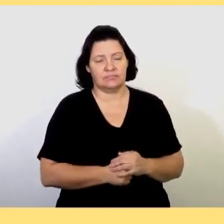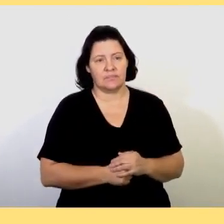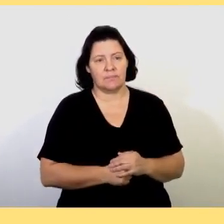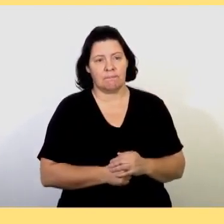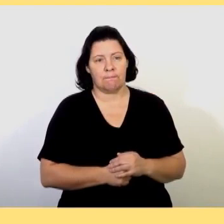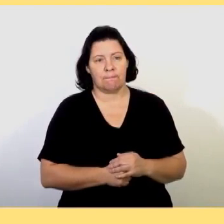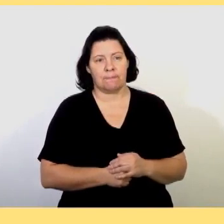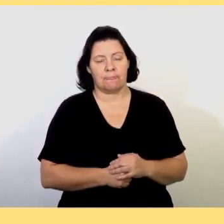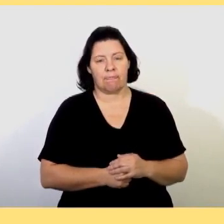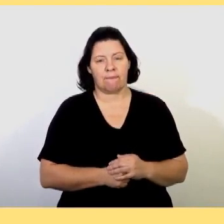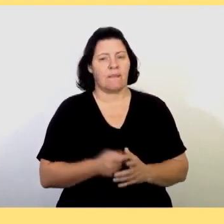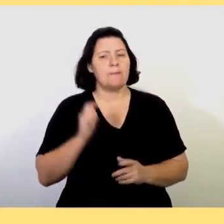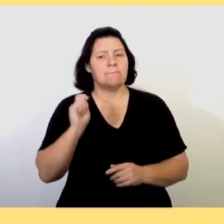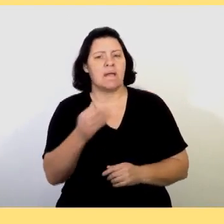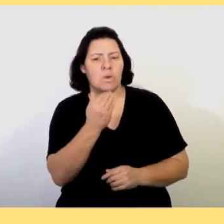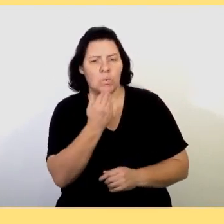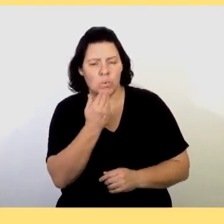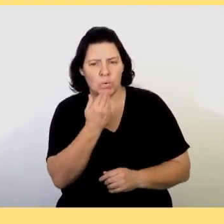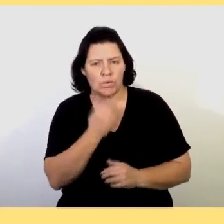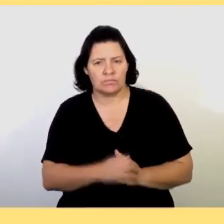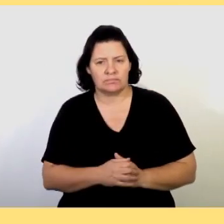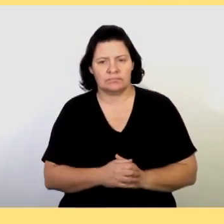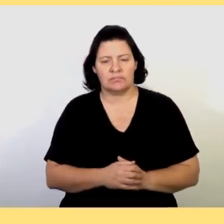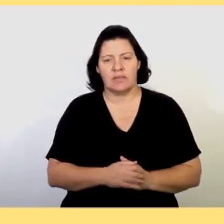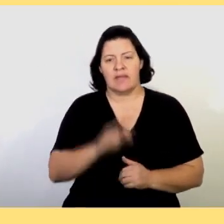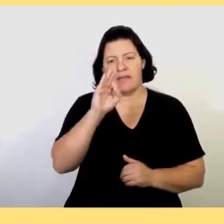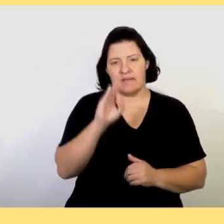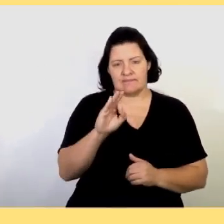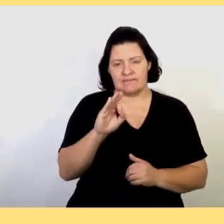6th. All right. So whom did we pay here?